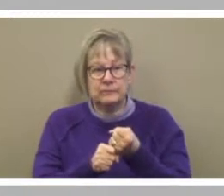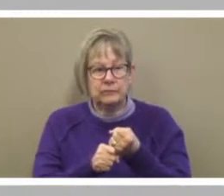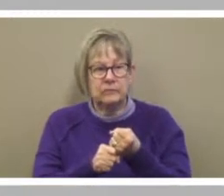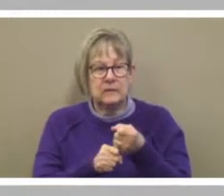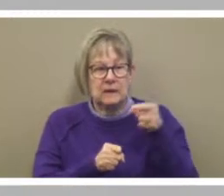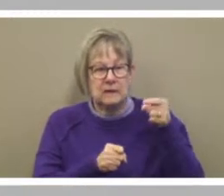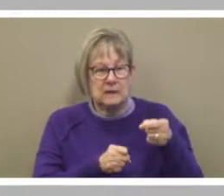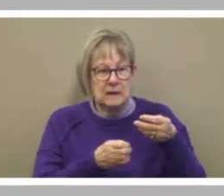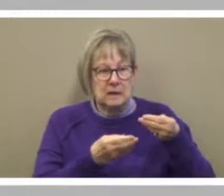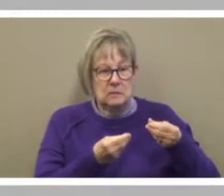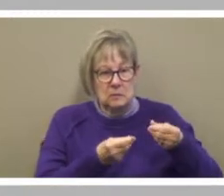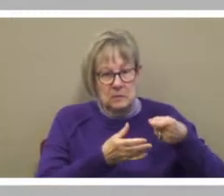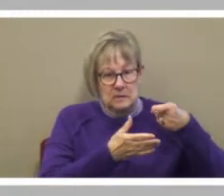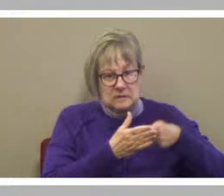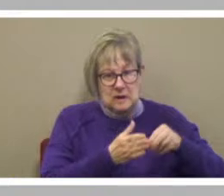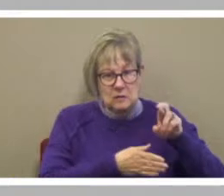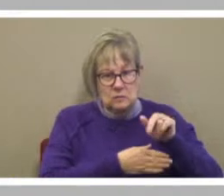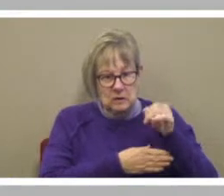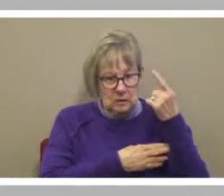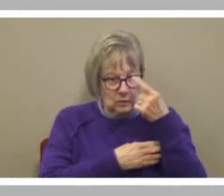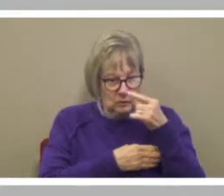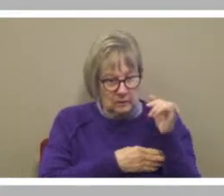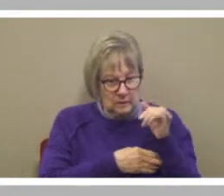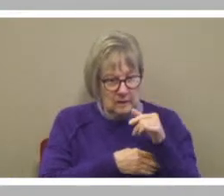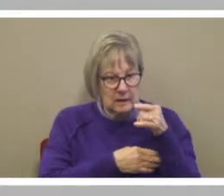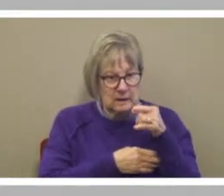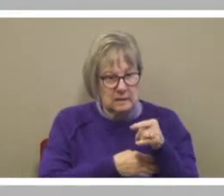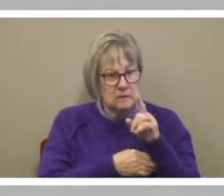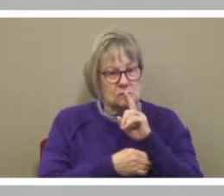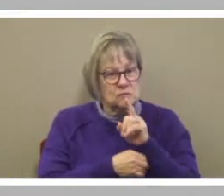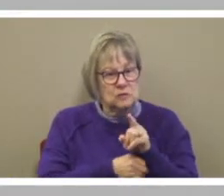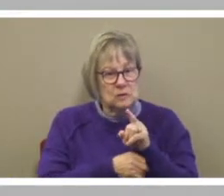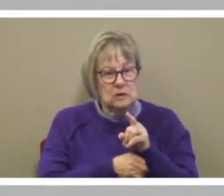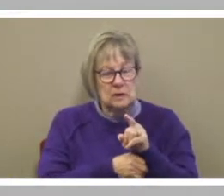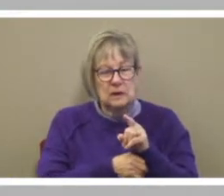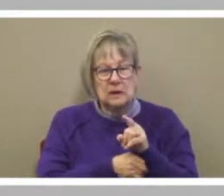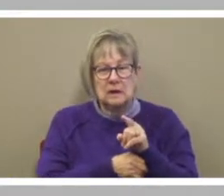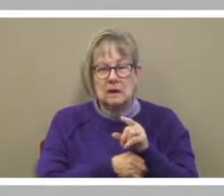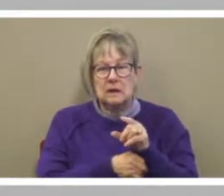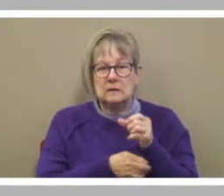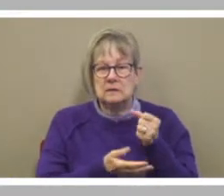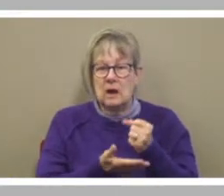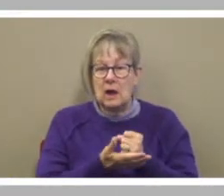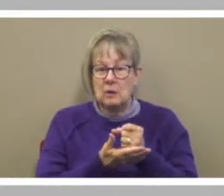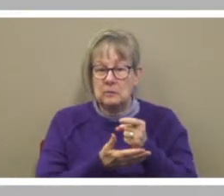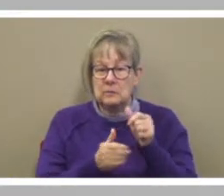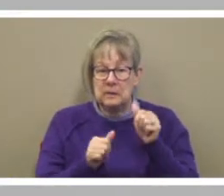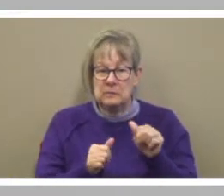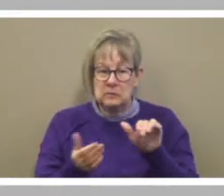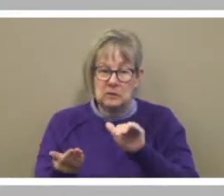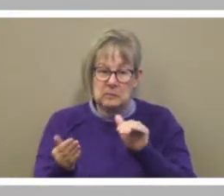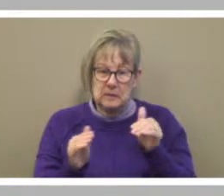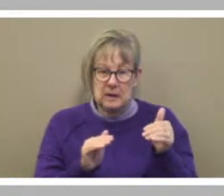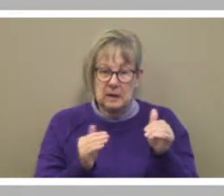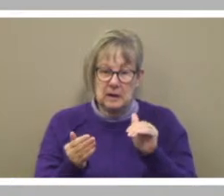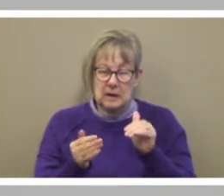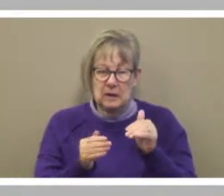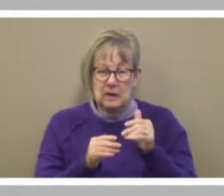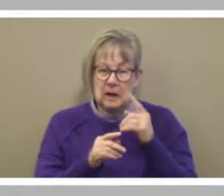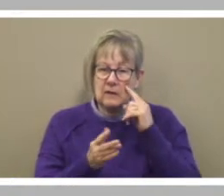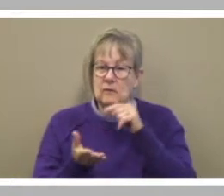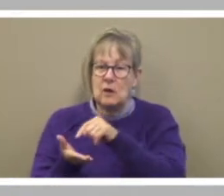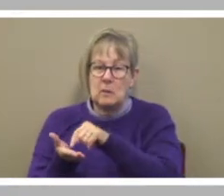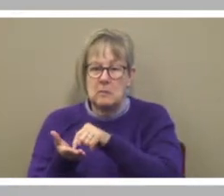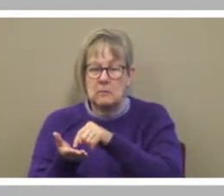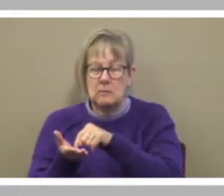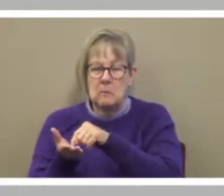So this is what the property tax rate looks like. So this is really in order for you to be able to have a comparison and for modeling purposes, so